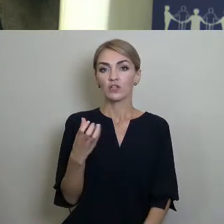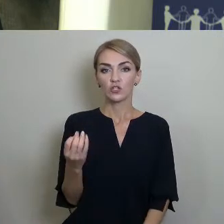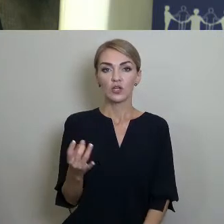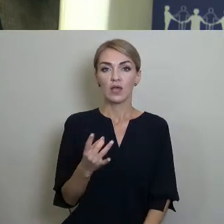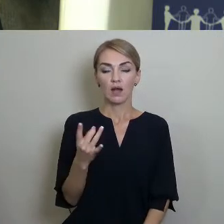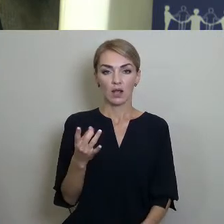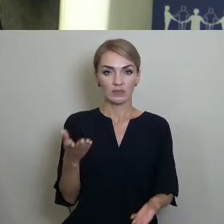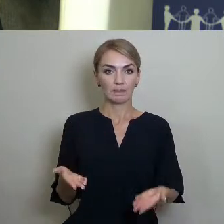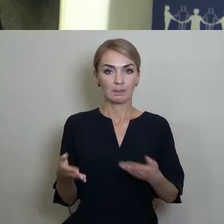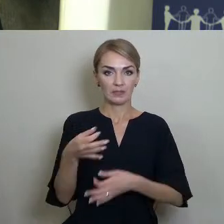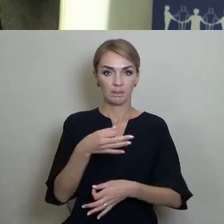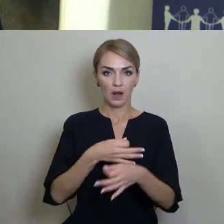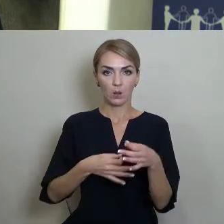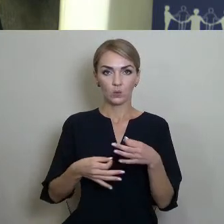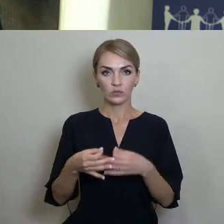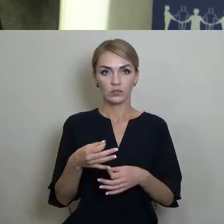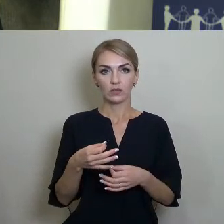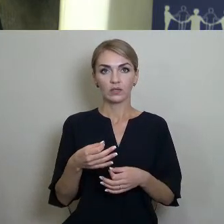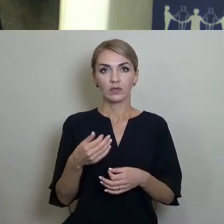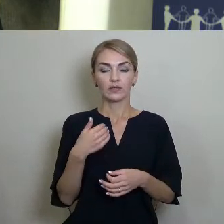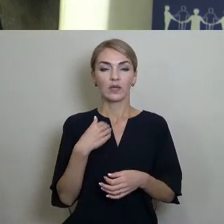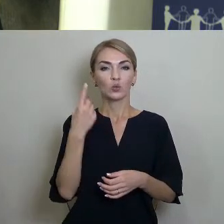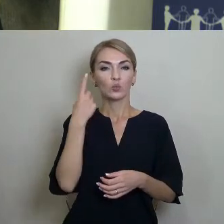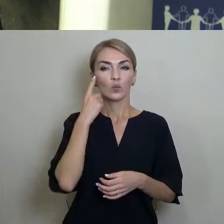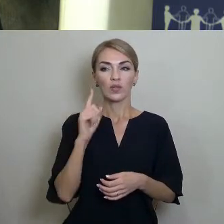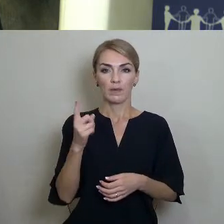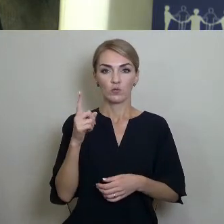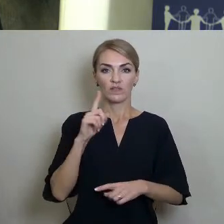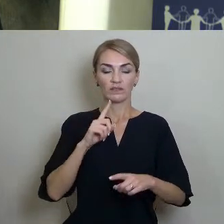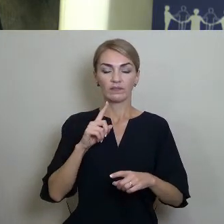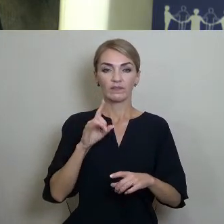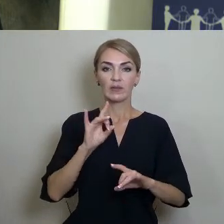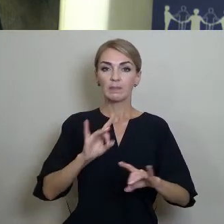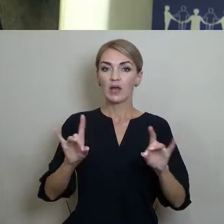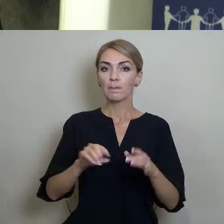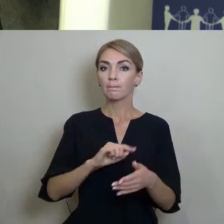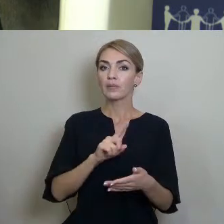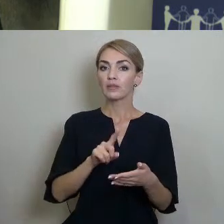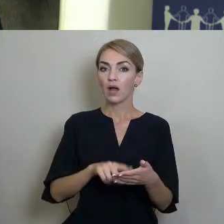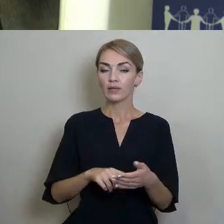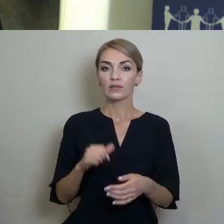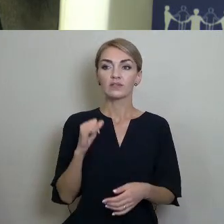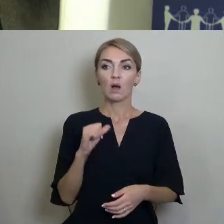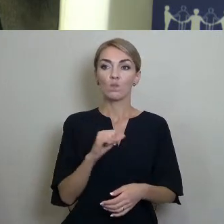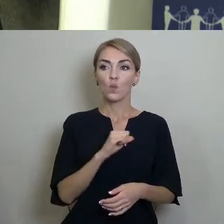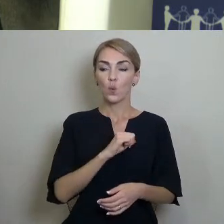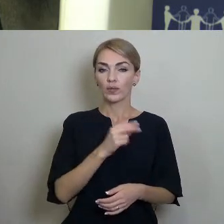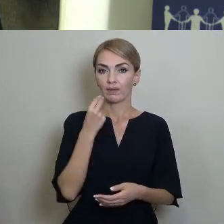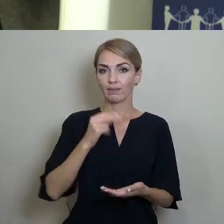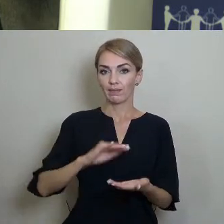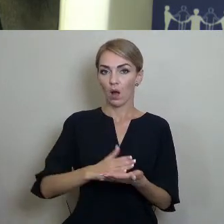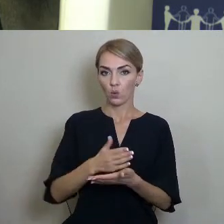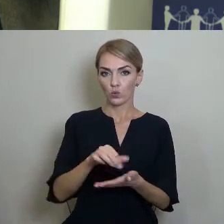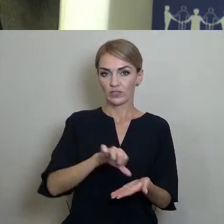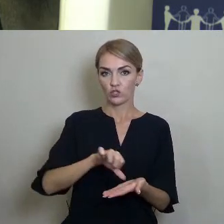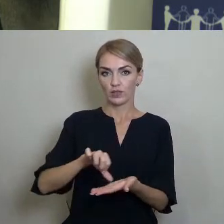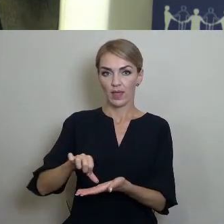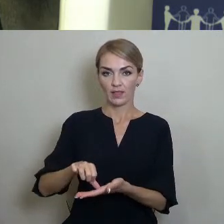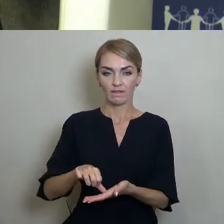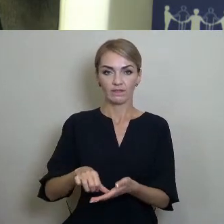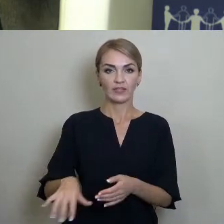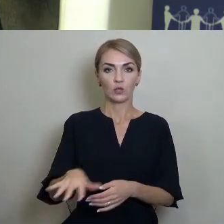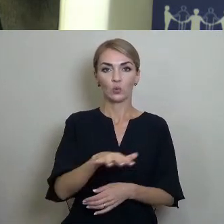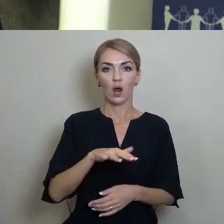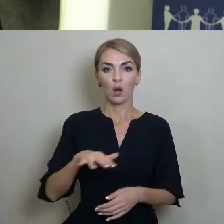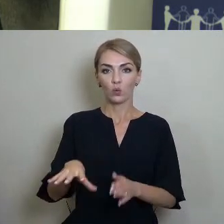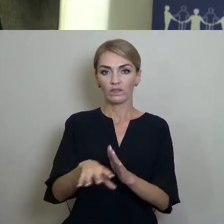did. But this issue has been raised again, and I think at the first webinar we were discussing the quality of the members